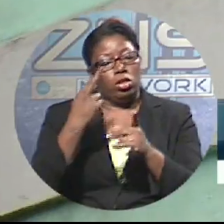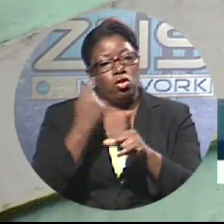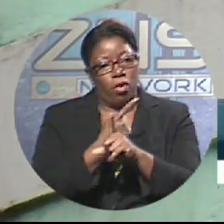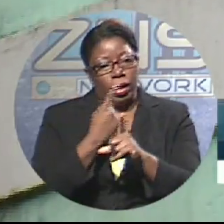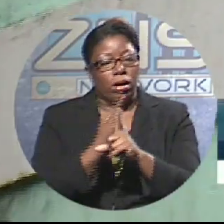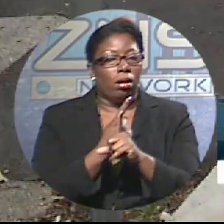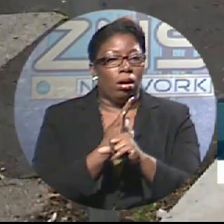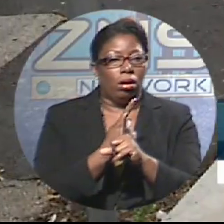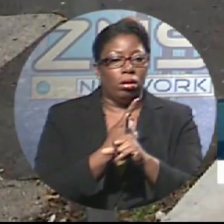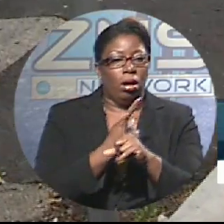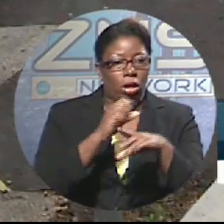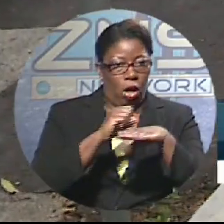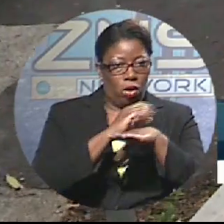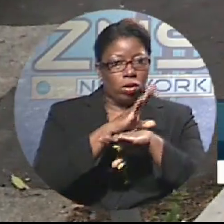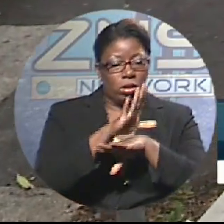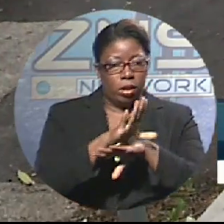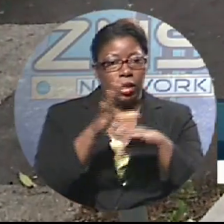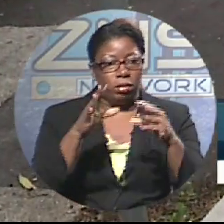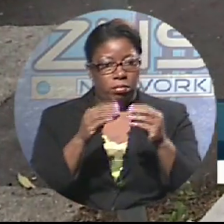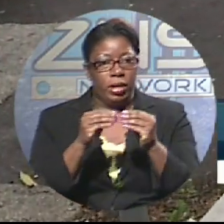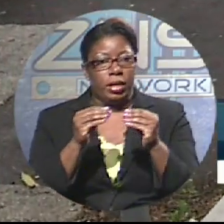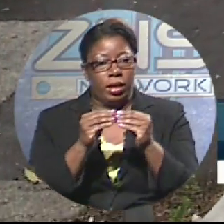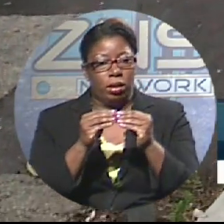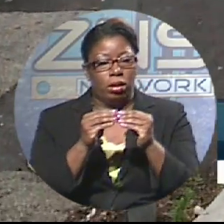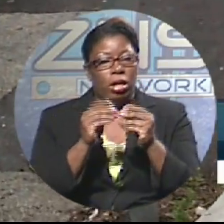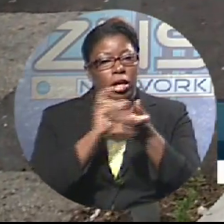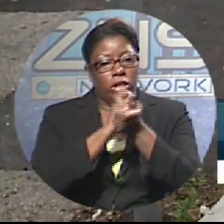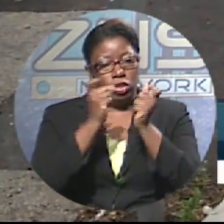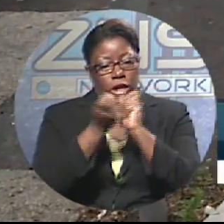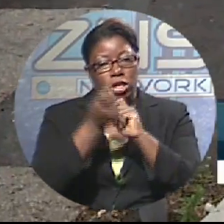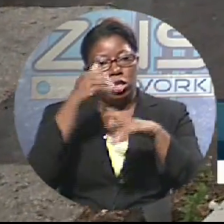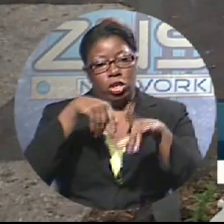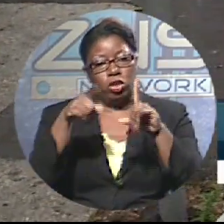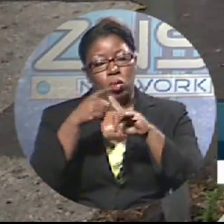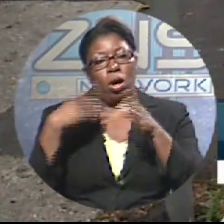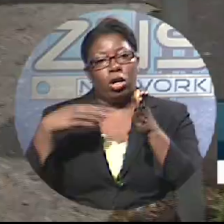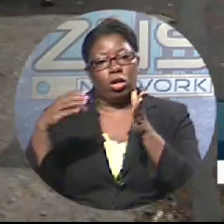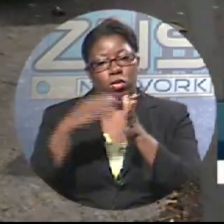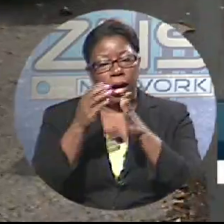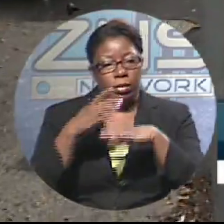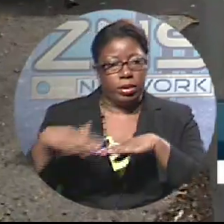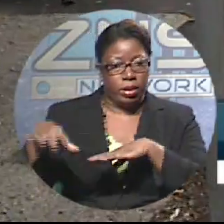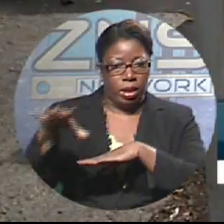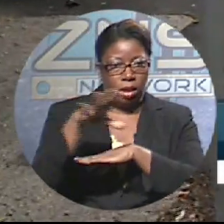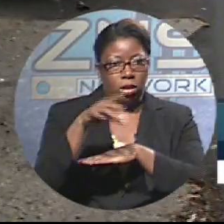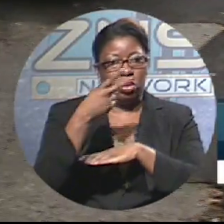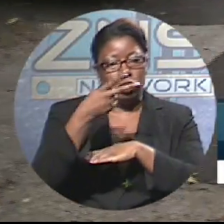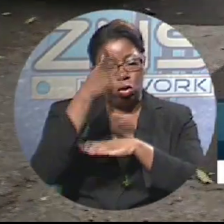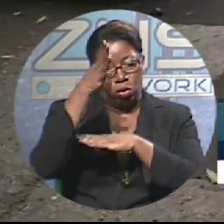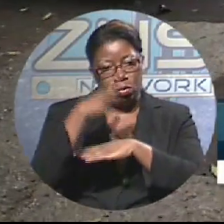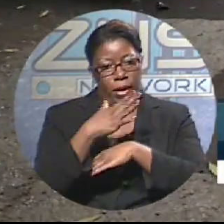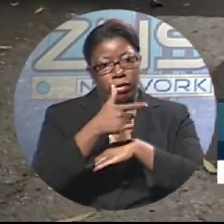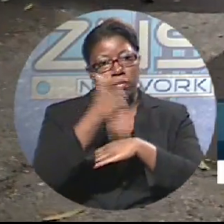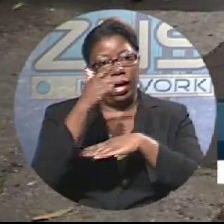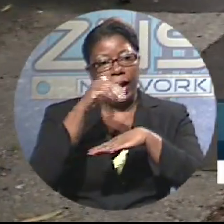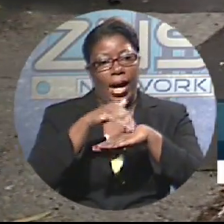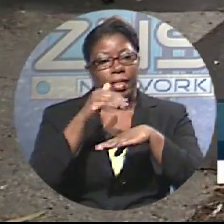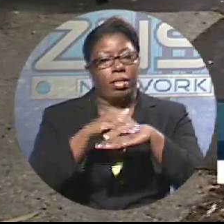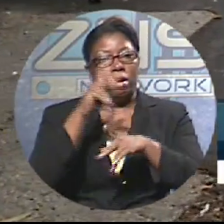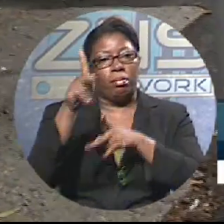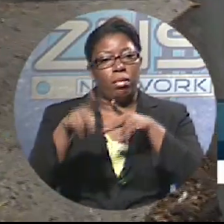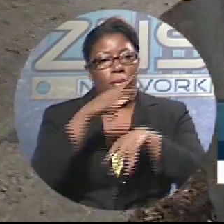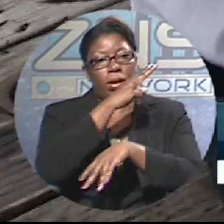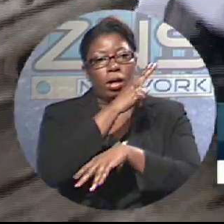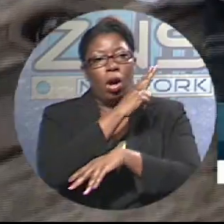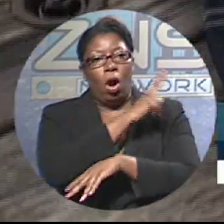men quickly turned into a crime scene as a lone gunman accompanied by three other men in broad daylight opened fire on the Public Hospitals